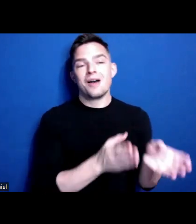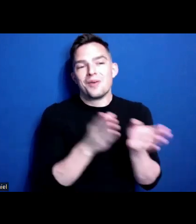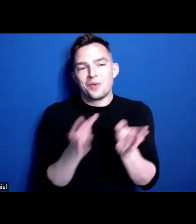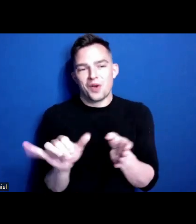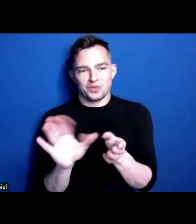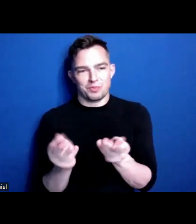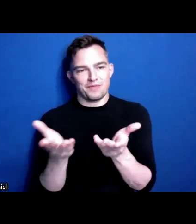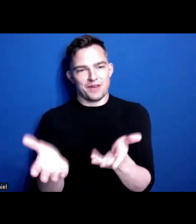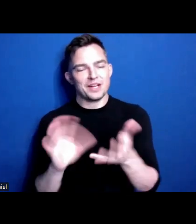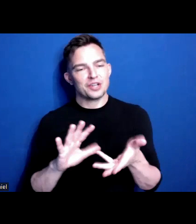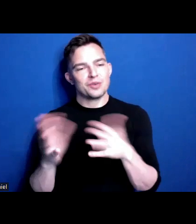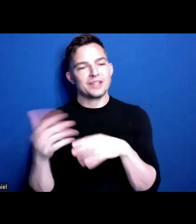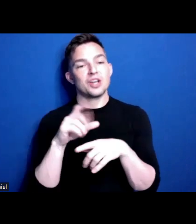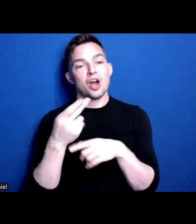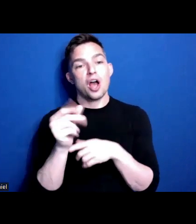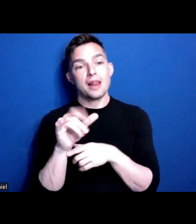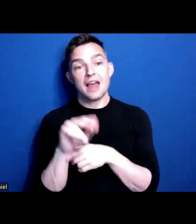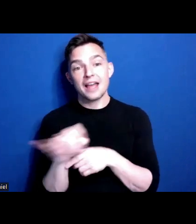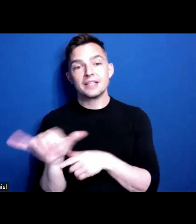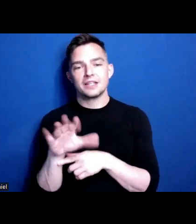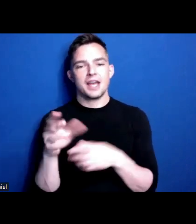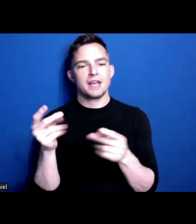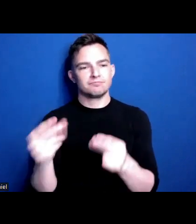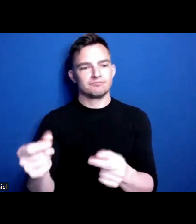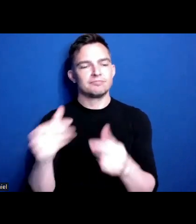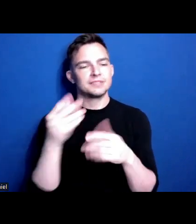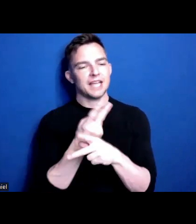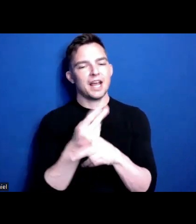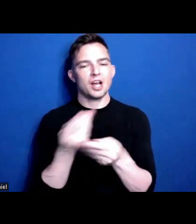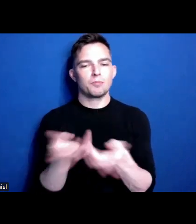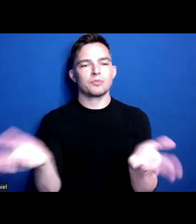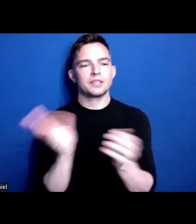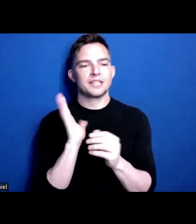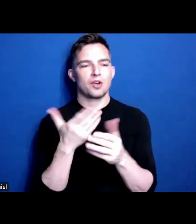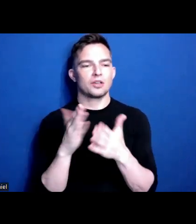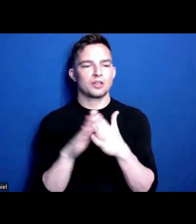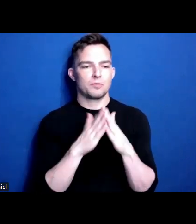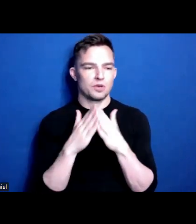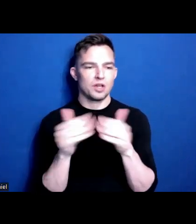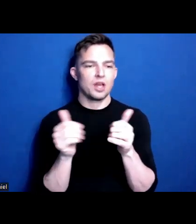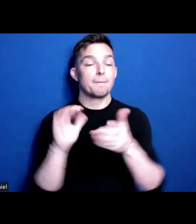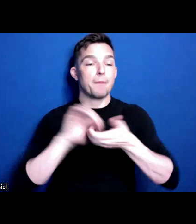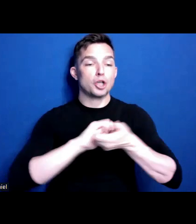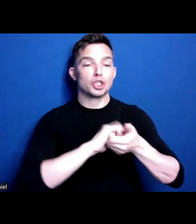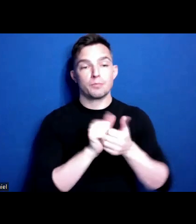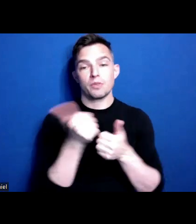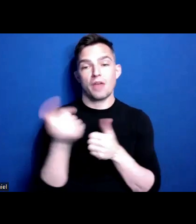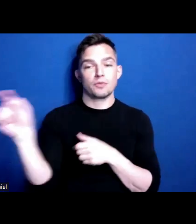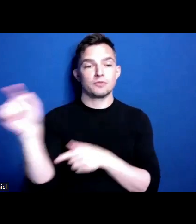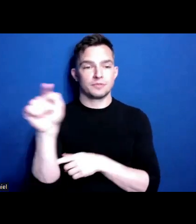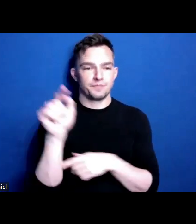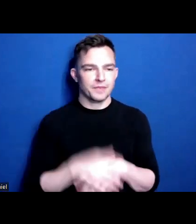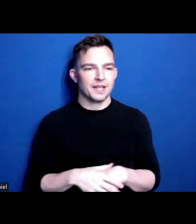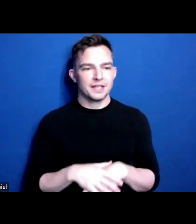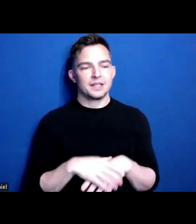of crisis hotlines and expediting care in our communities in partnerships with others. As a result,